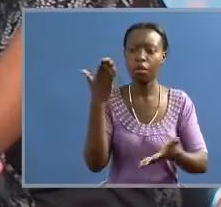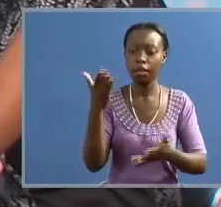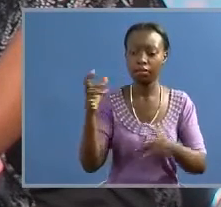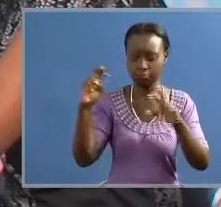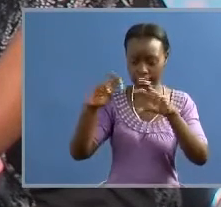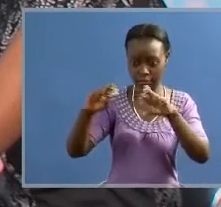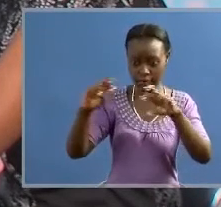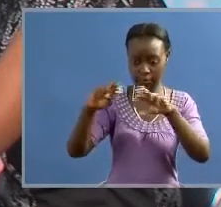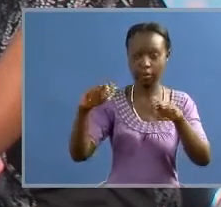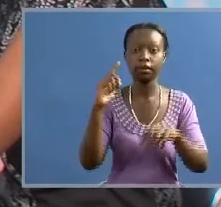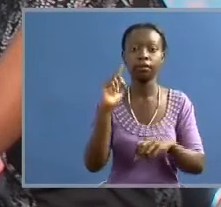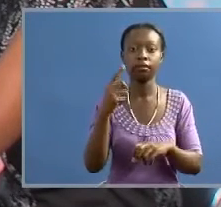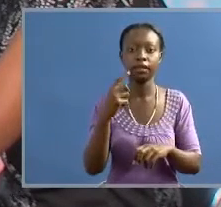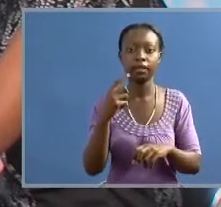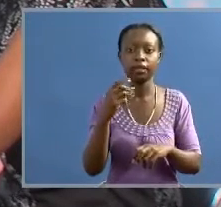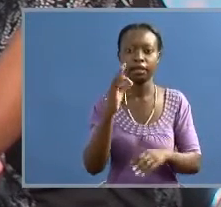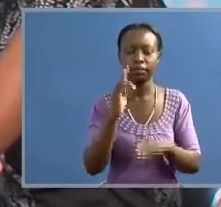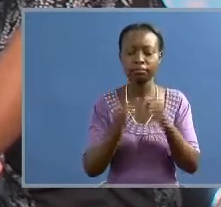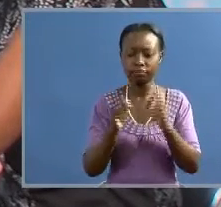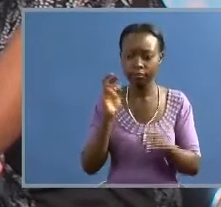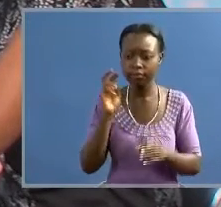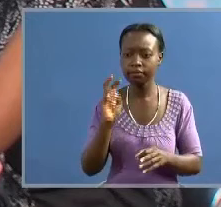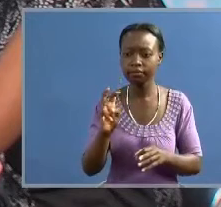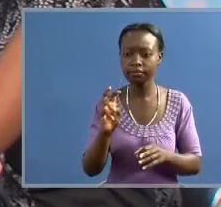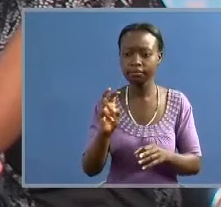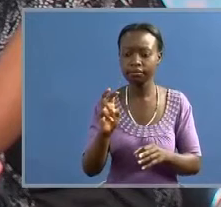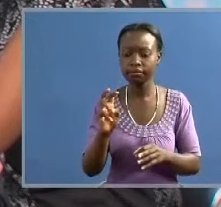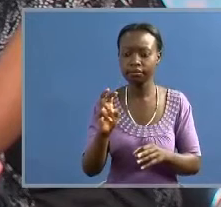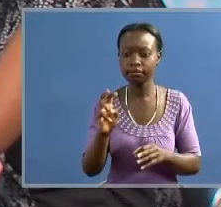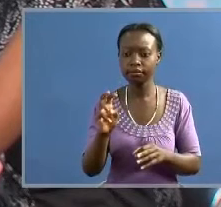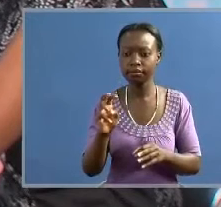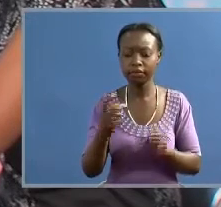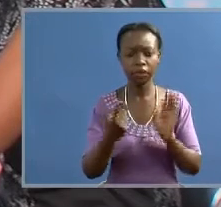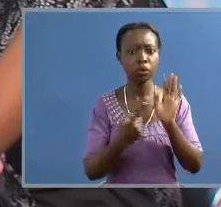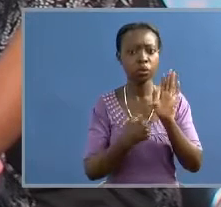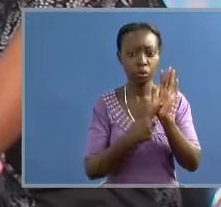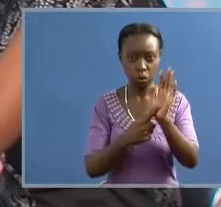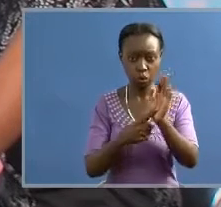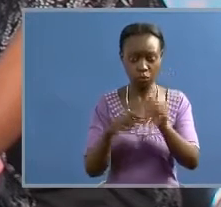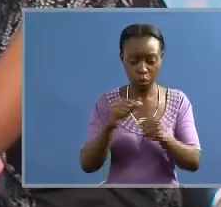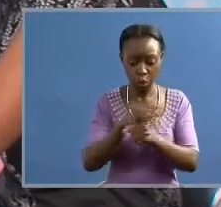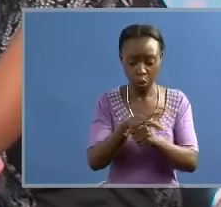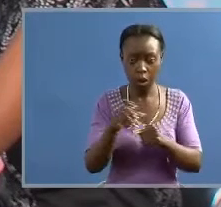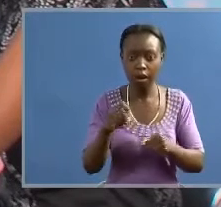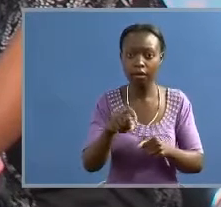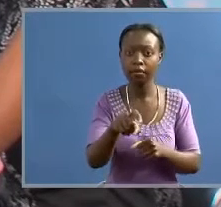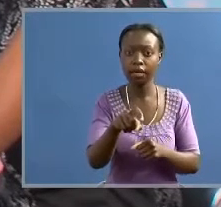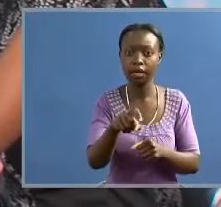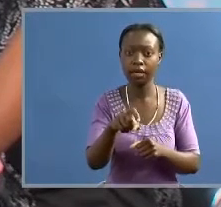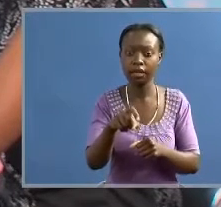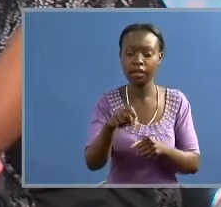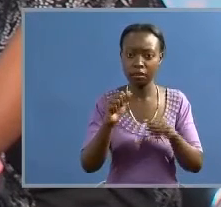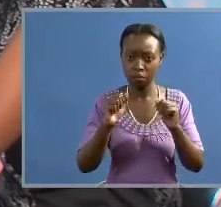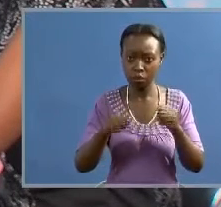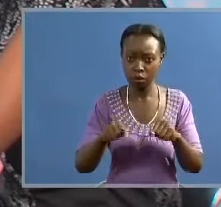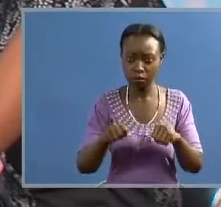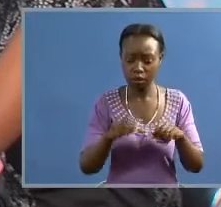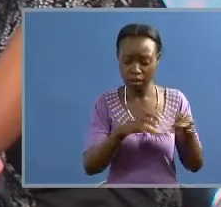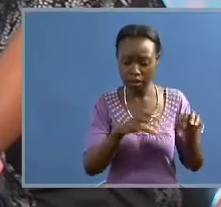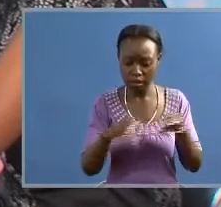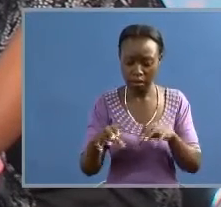screened and they have been seen to be having symptoms that would likely suggest they could be suffering